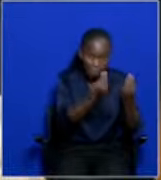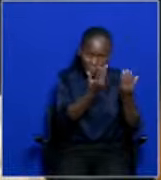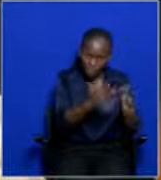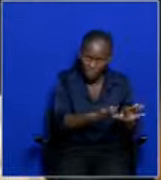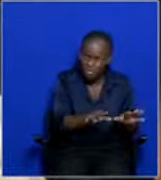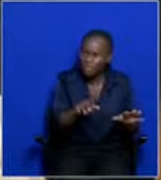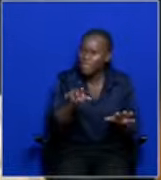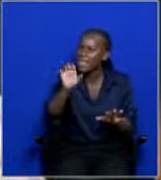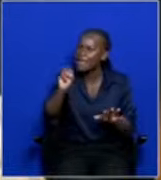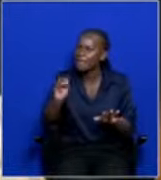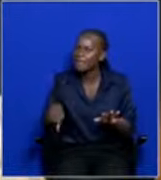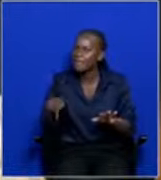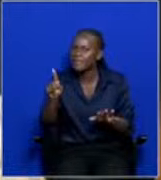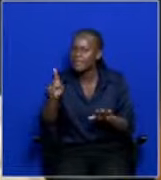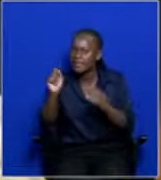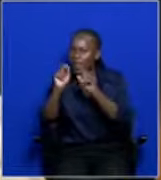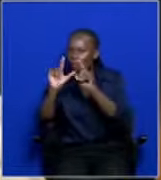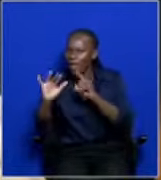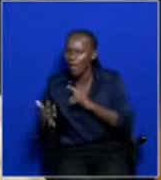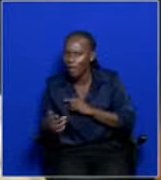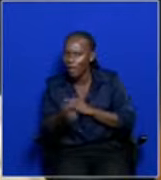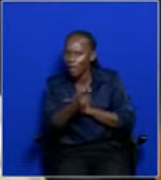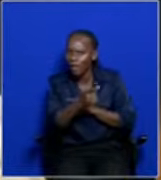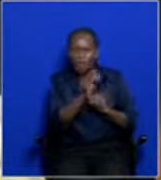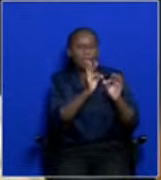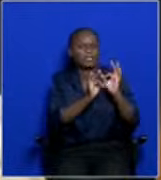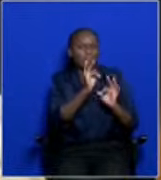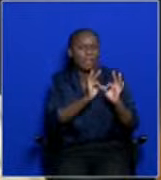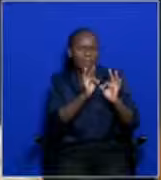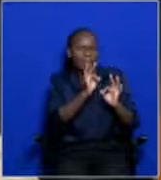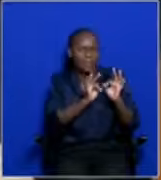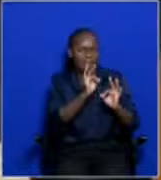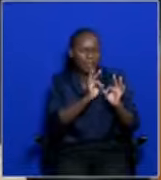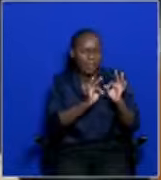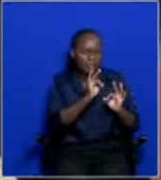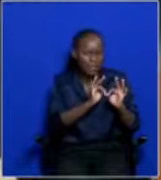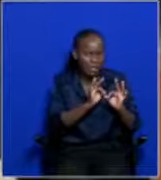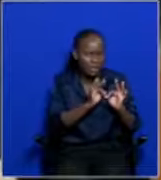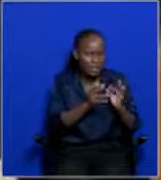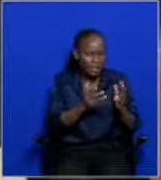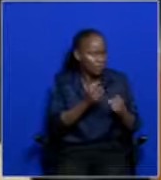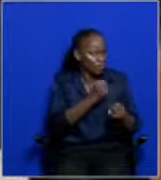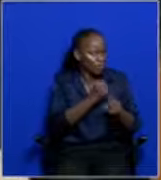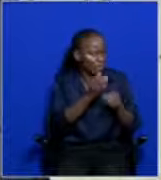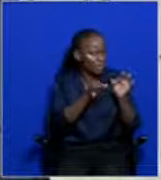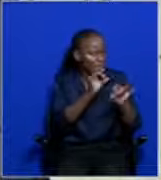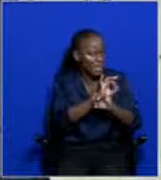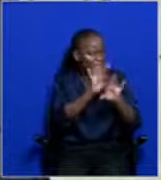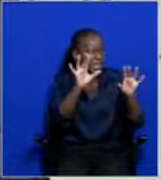You're not, in your explanation, in your answer, you didn't explain how they became aware.